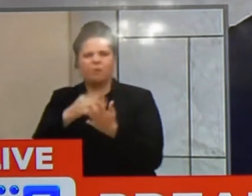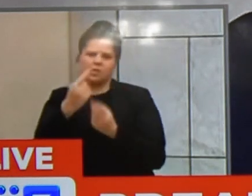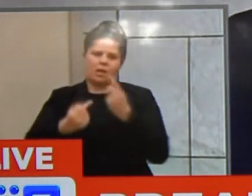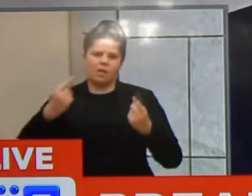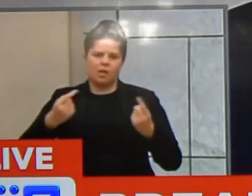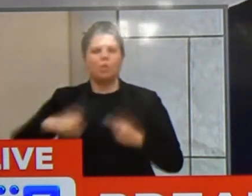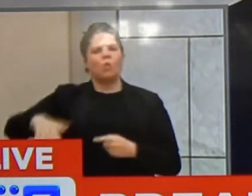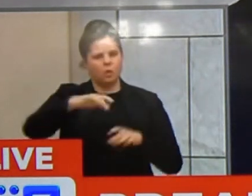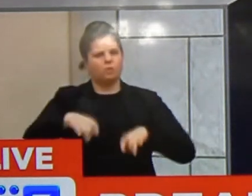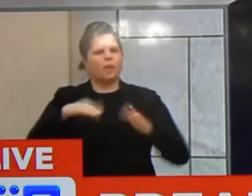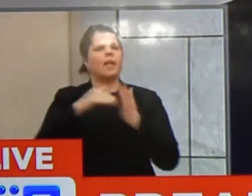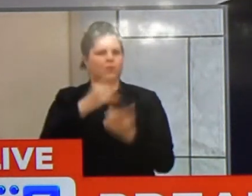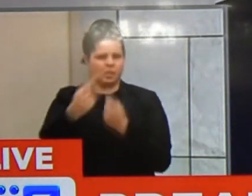Australians.